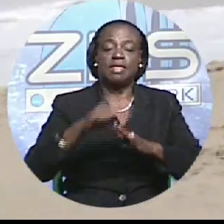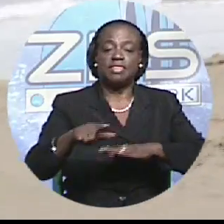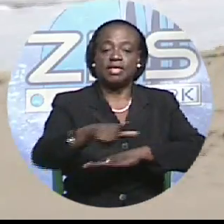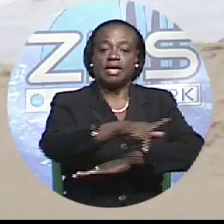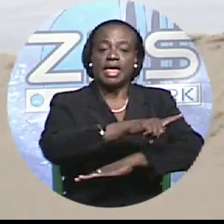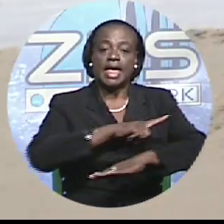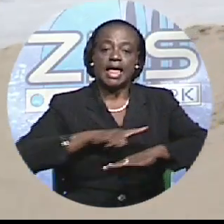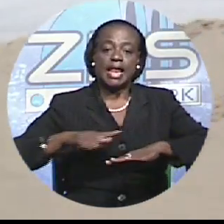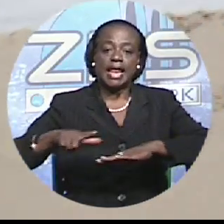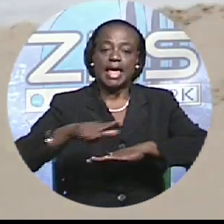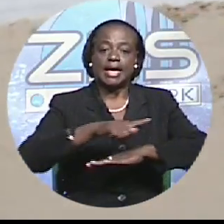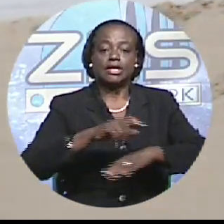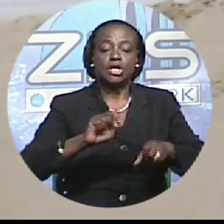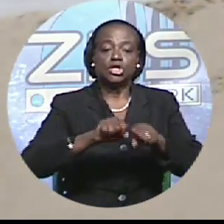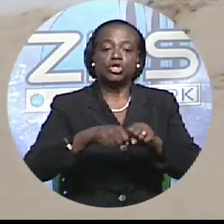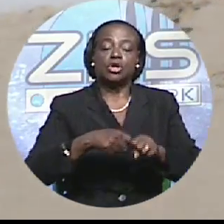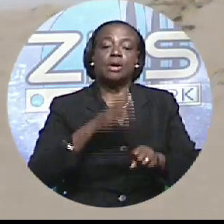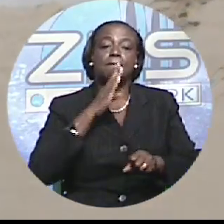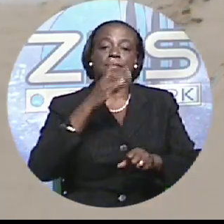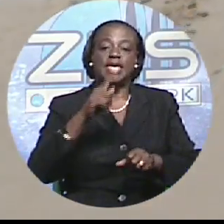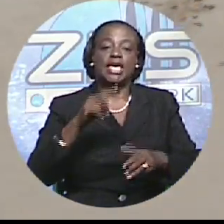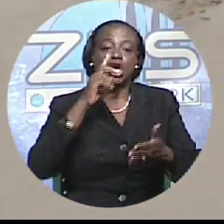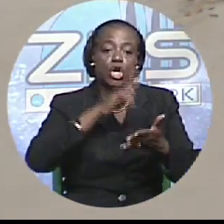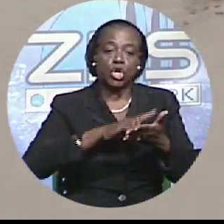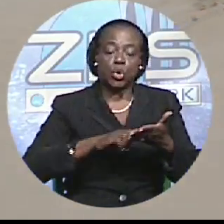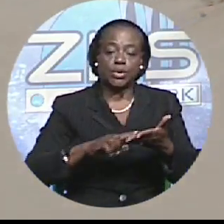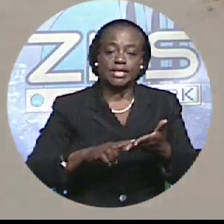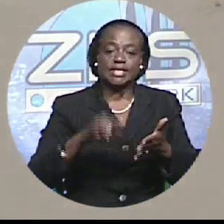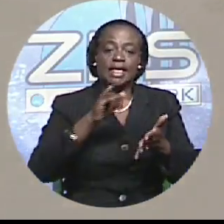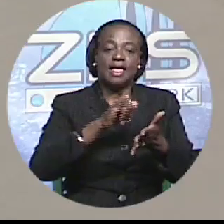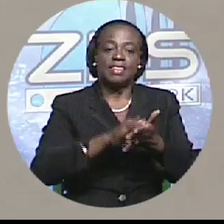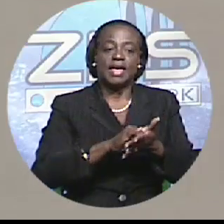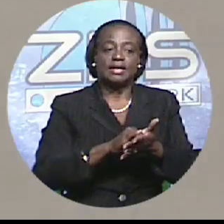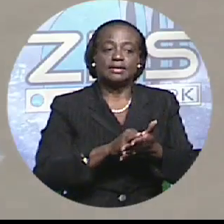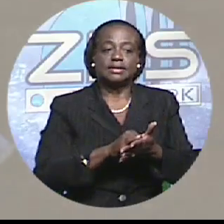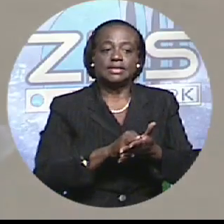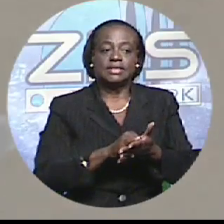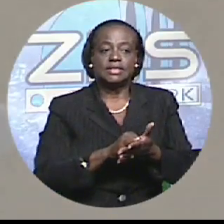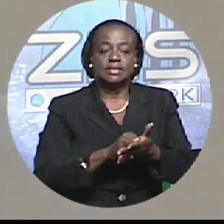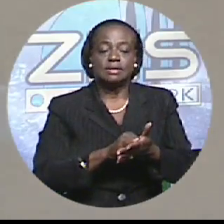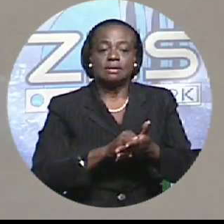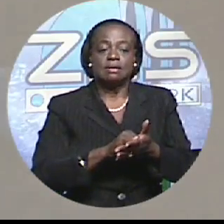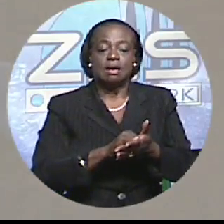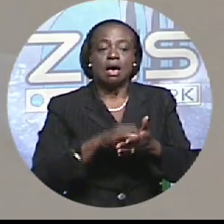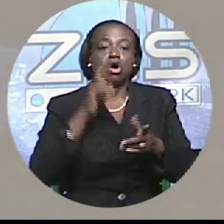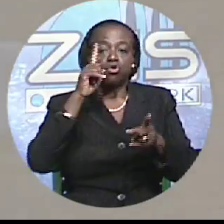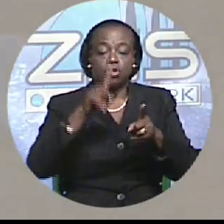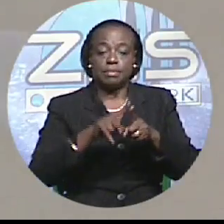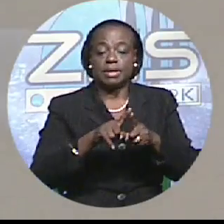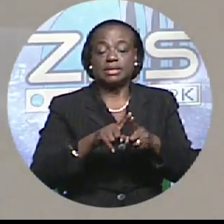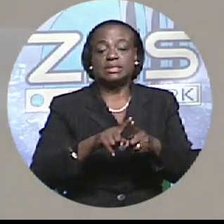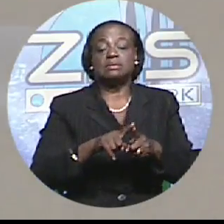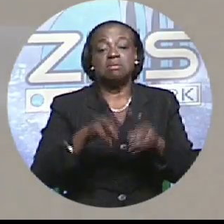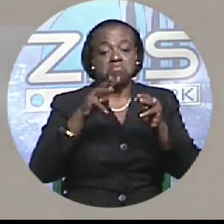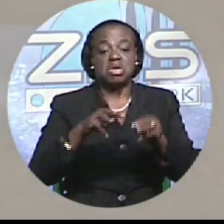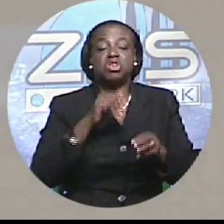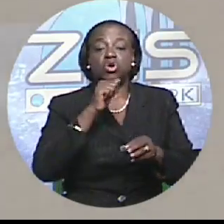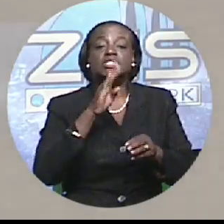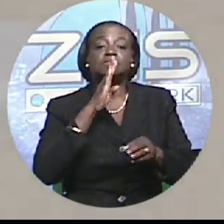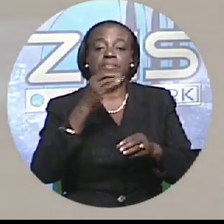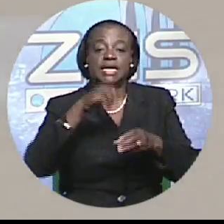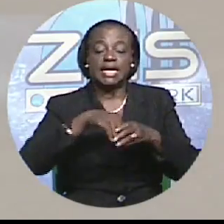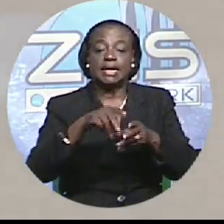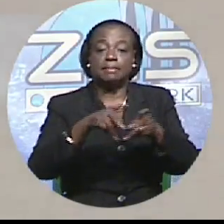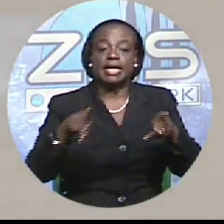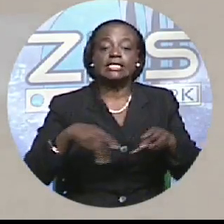are being given notice as required under any agreement that may have been in place with respect to access over the property in question.